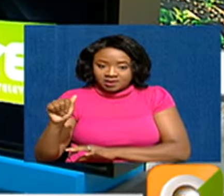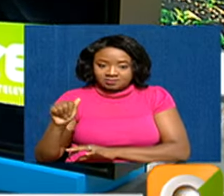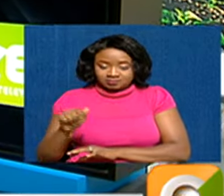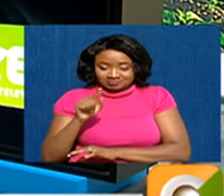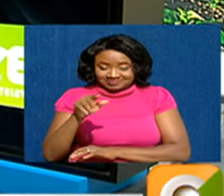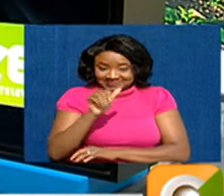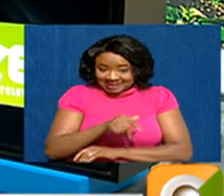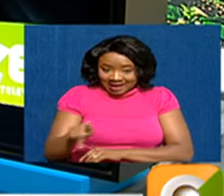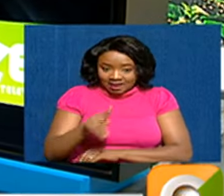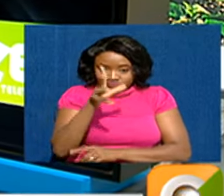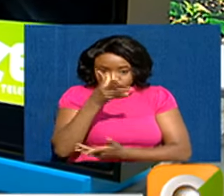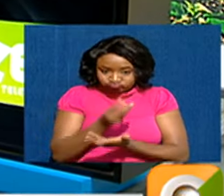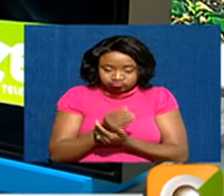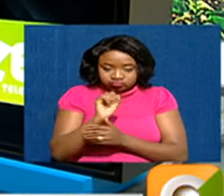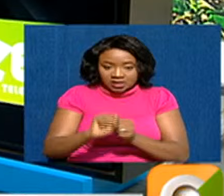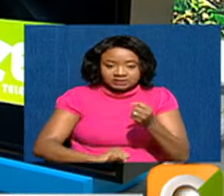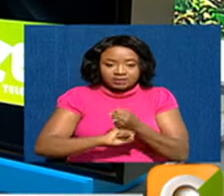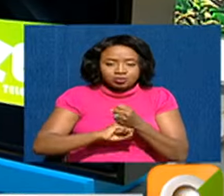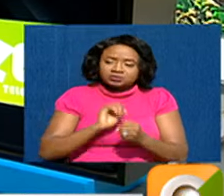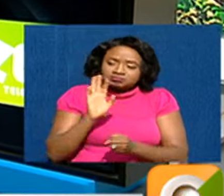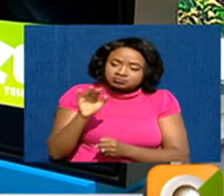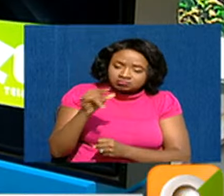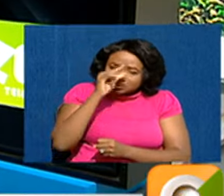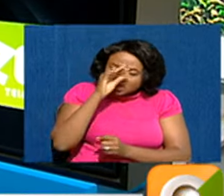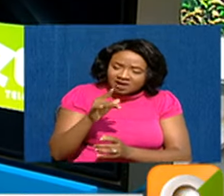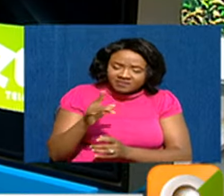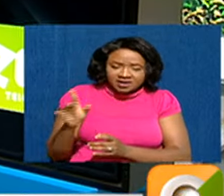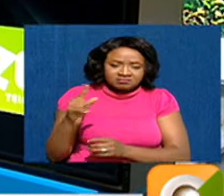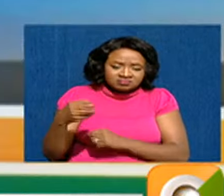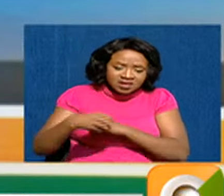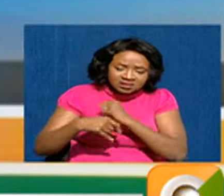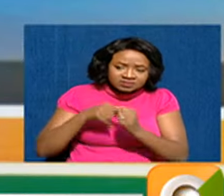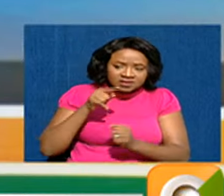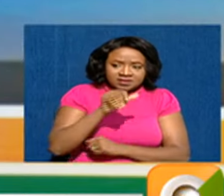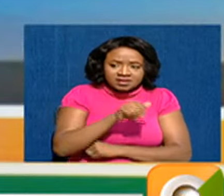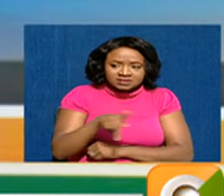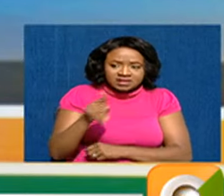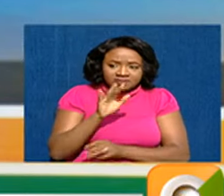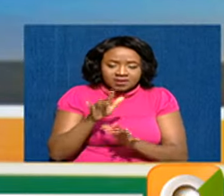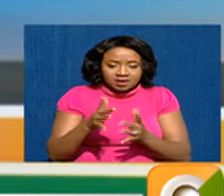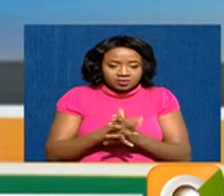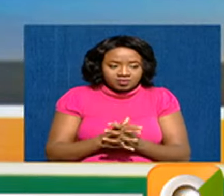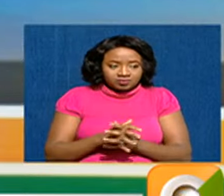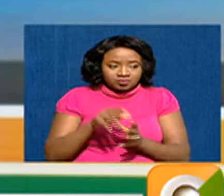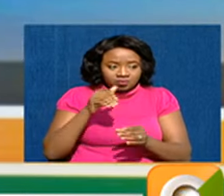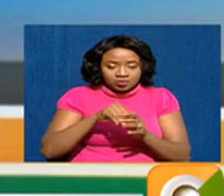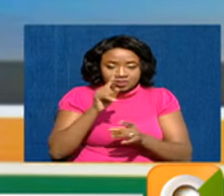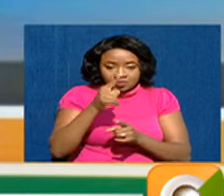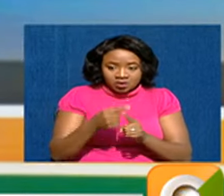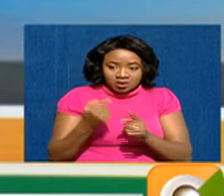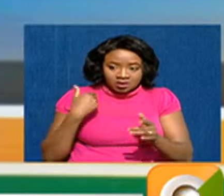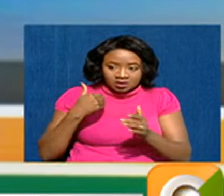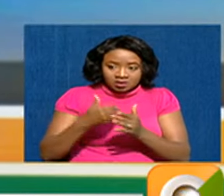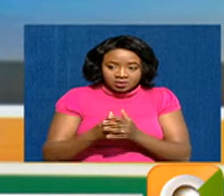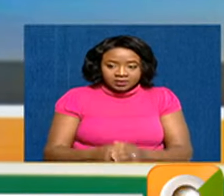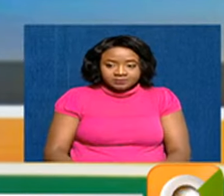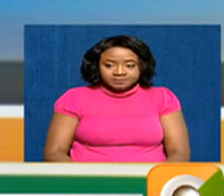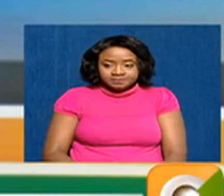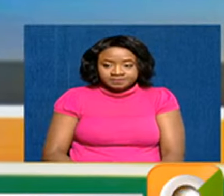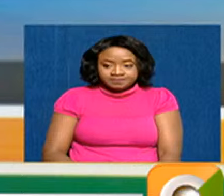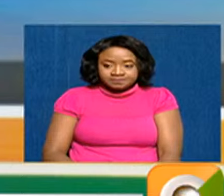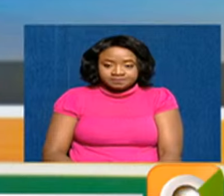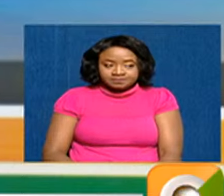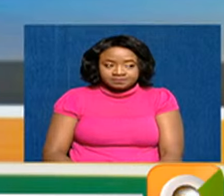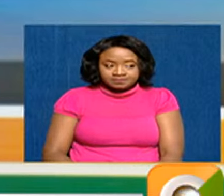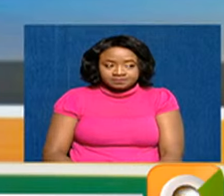please. Now, for the last 1 year or so, we came up with something called minimum guaranteed return for